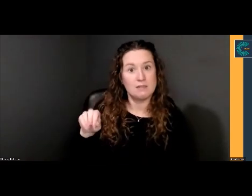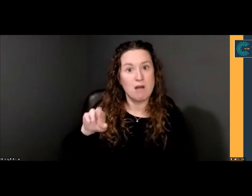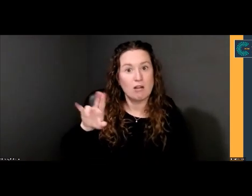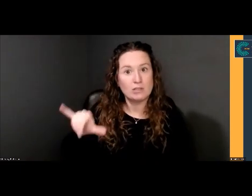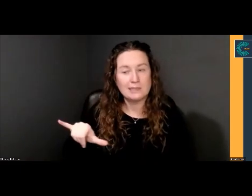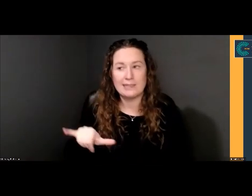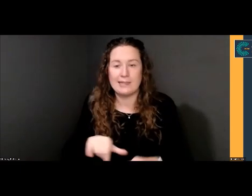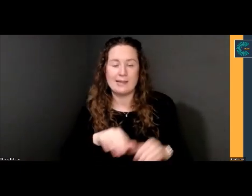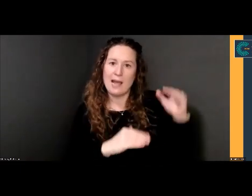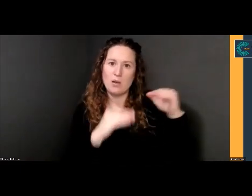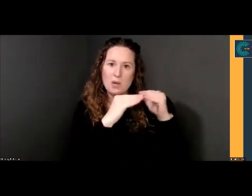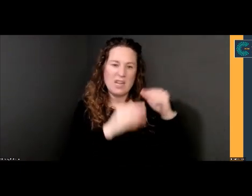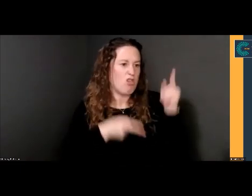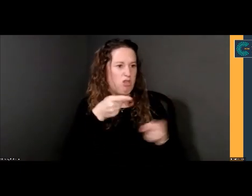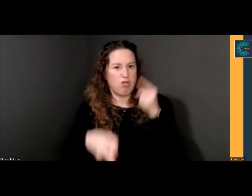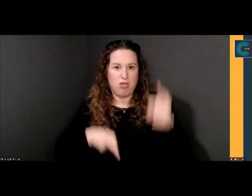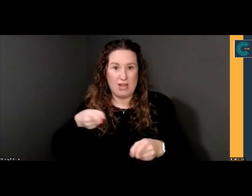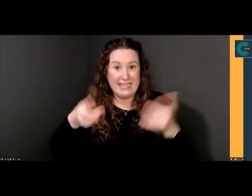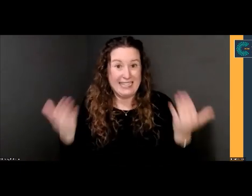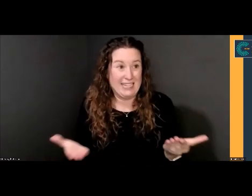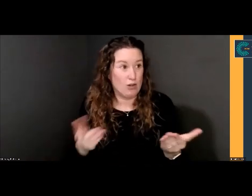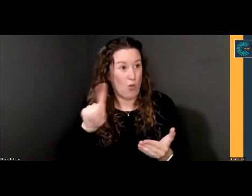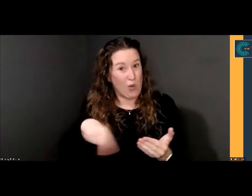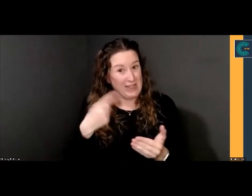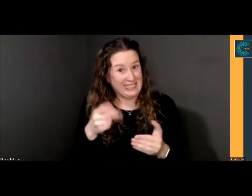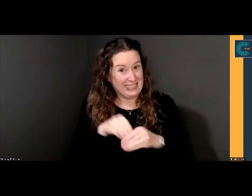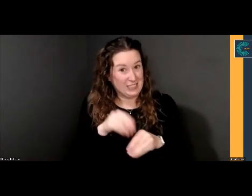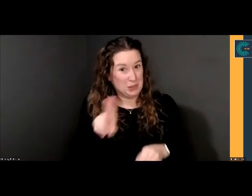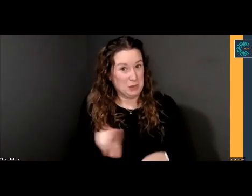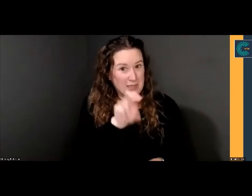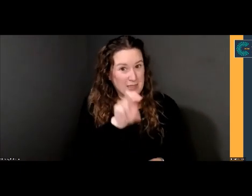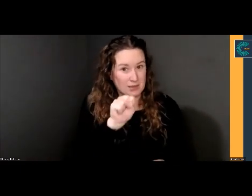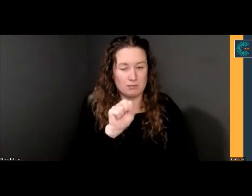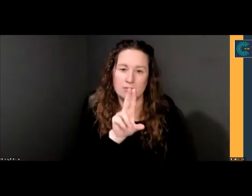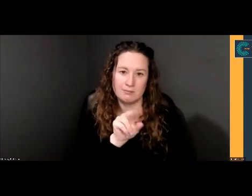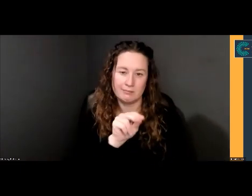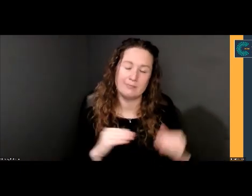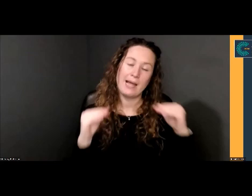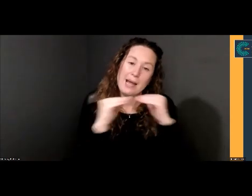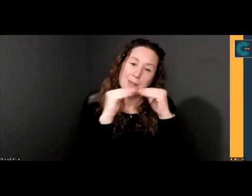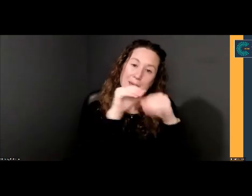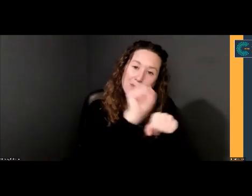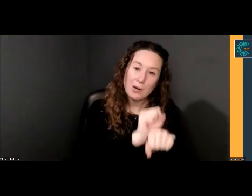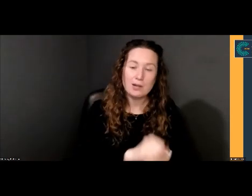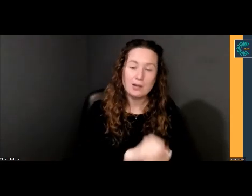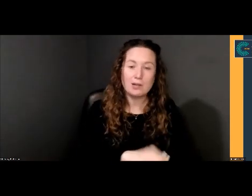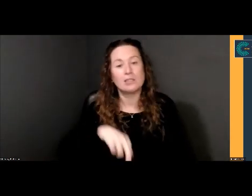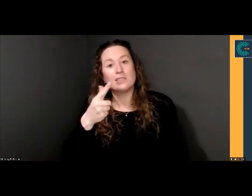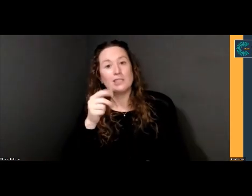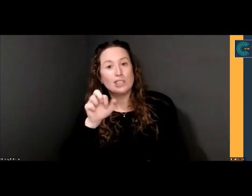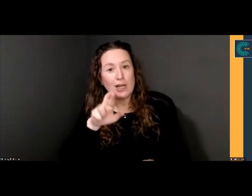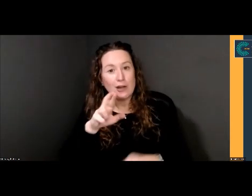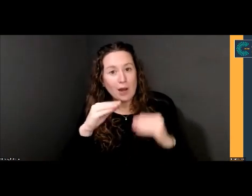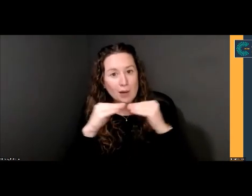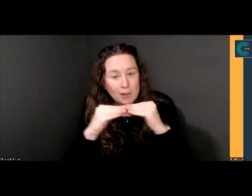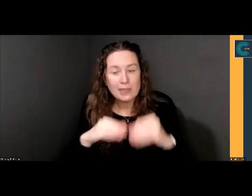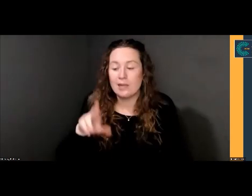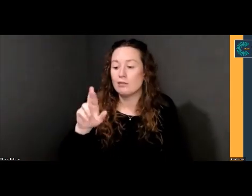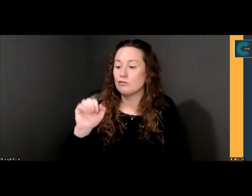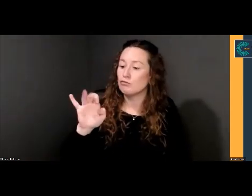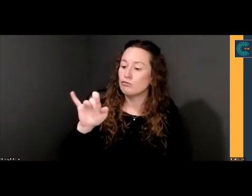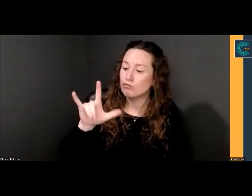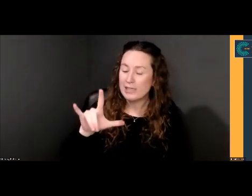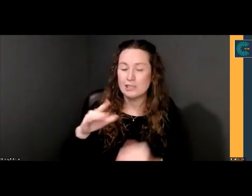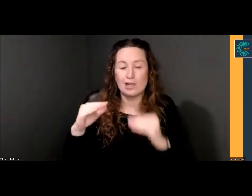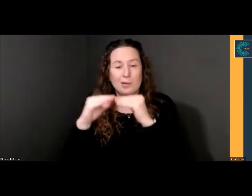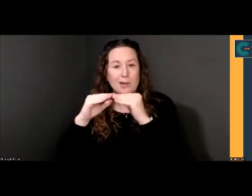in the United States. Equity work, racial equity, gender equity, equity for LGBTQIA